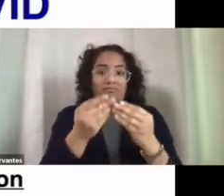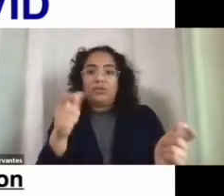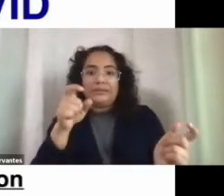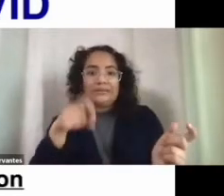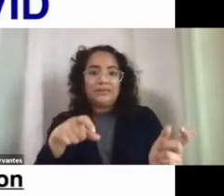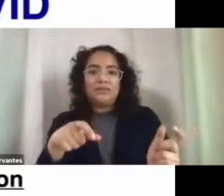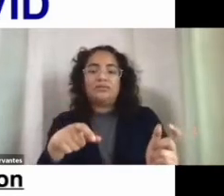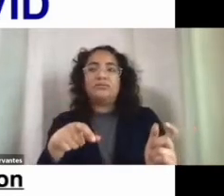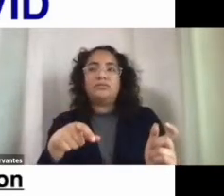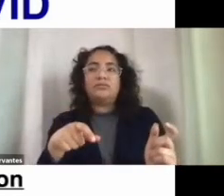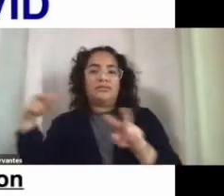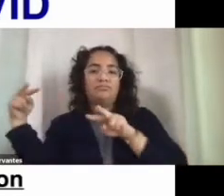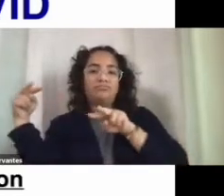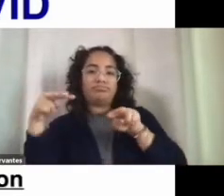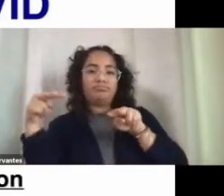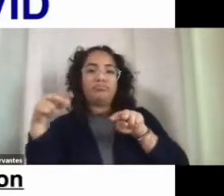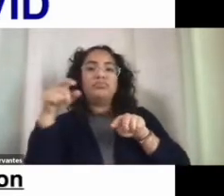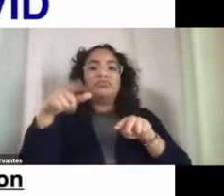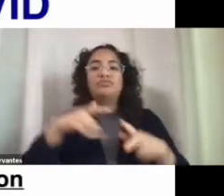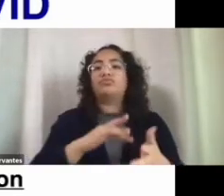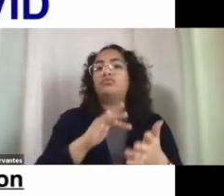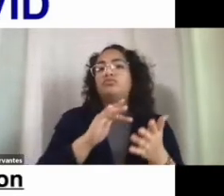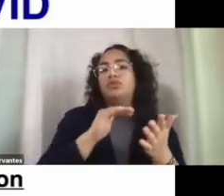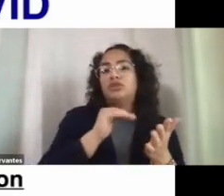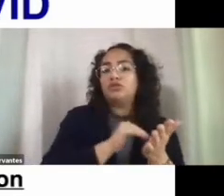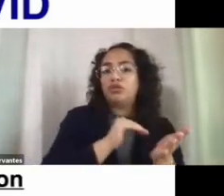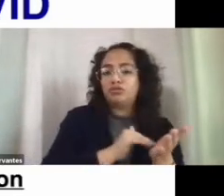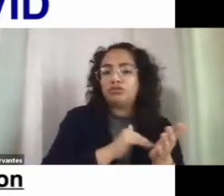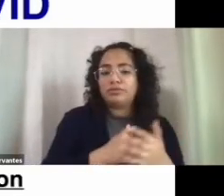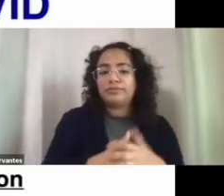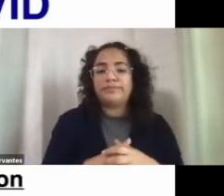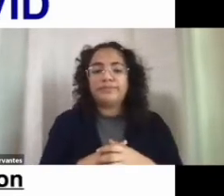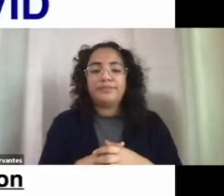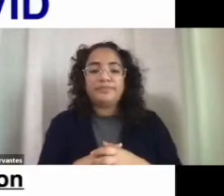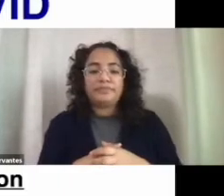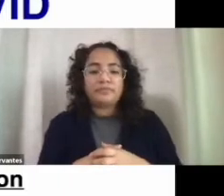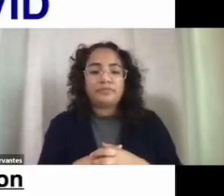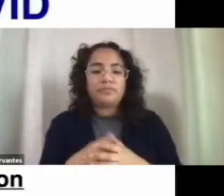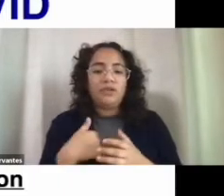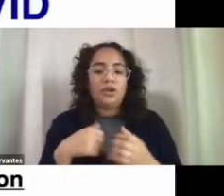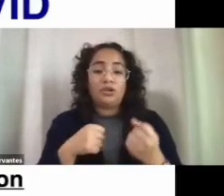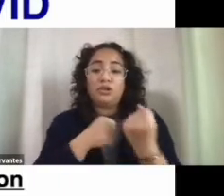I actually think that support networks like this